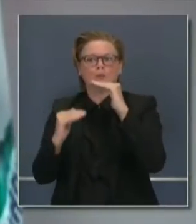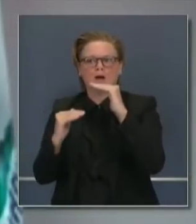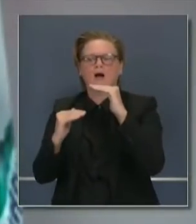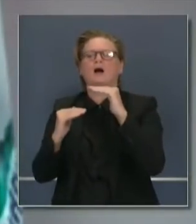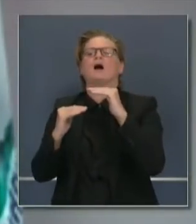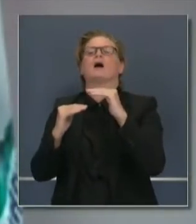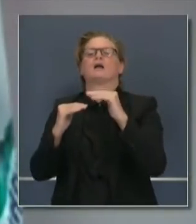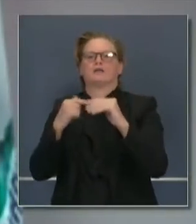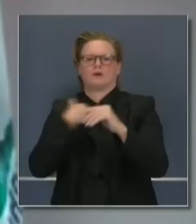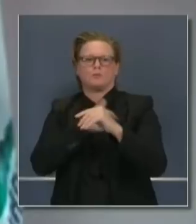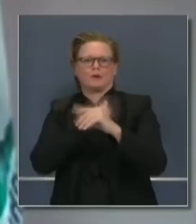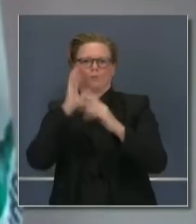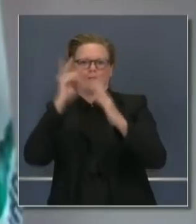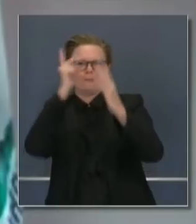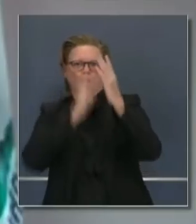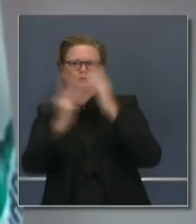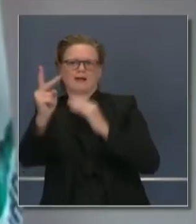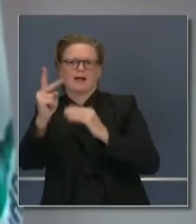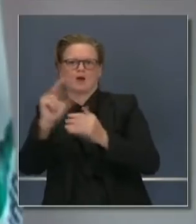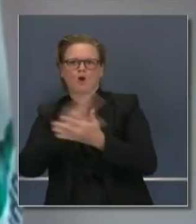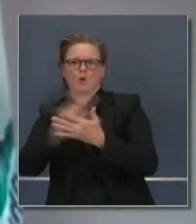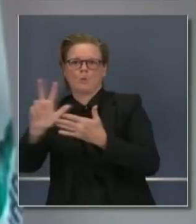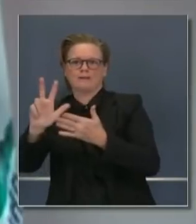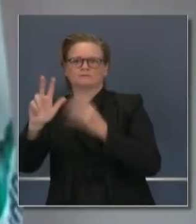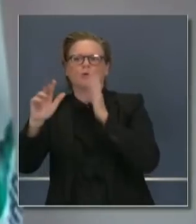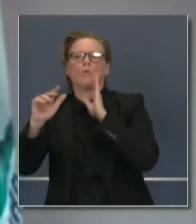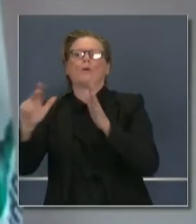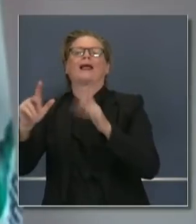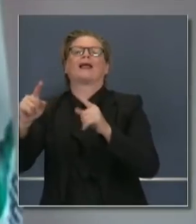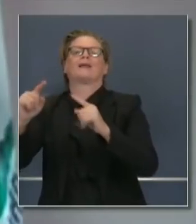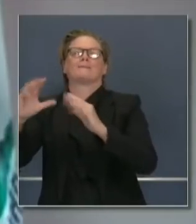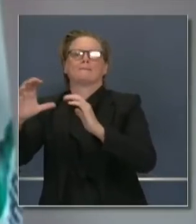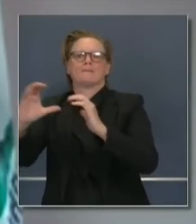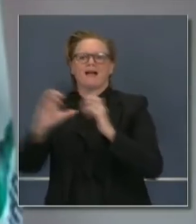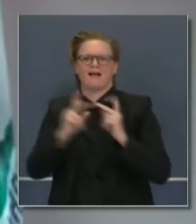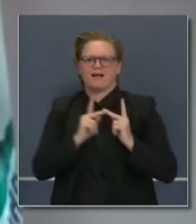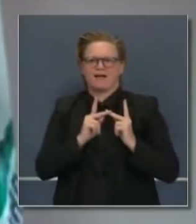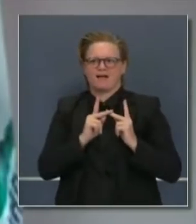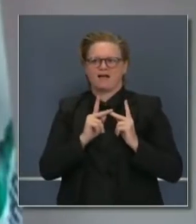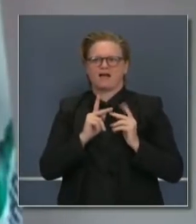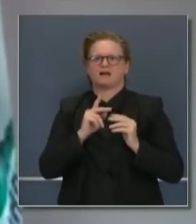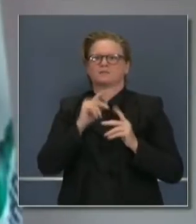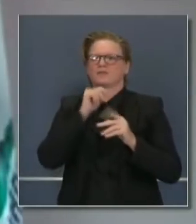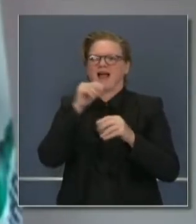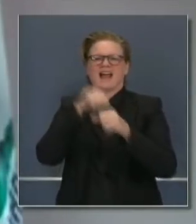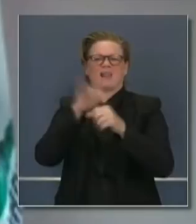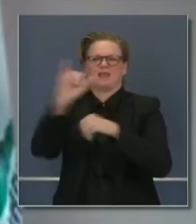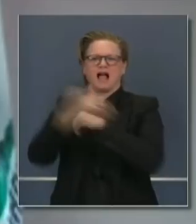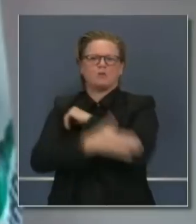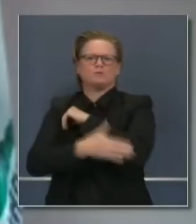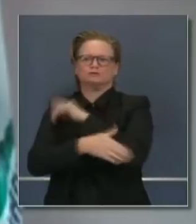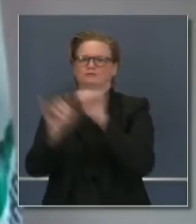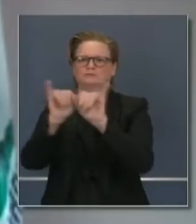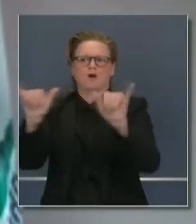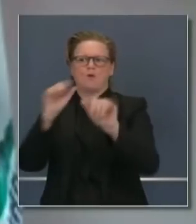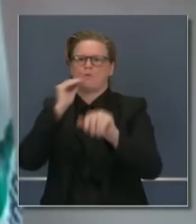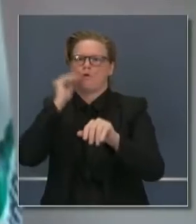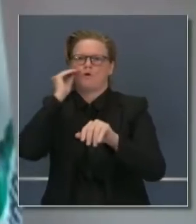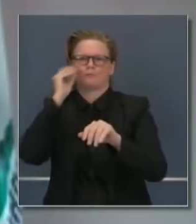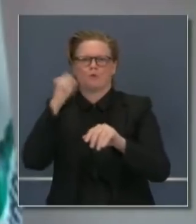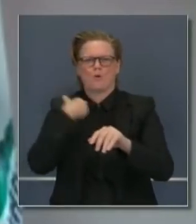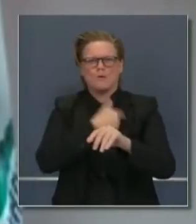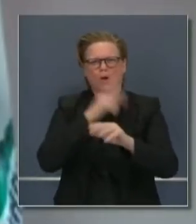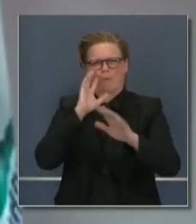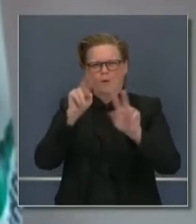what will be happening in that region's ICU system, hospital system, about 4 weeks after that. And you might ask, why 4